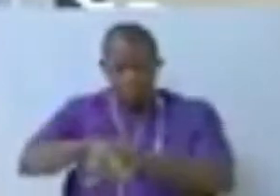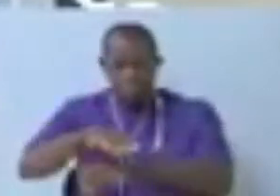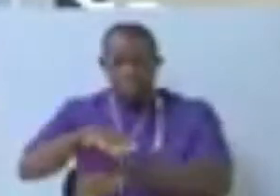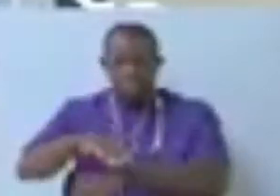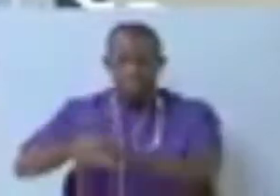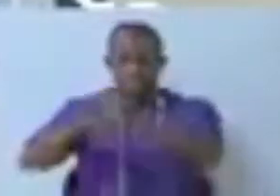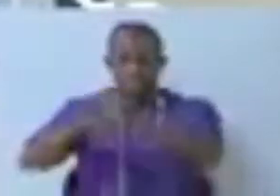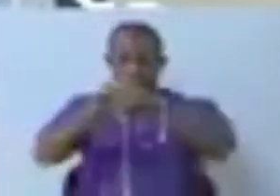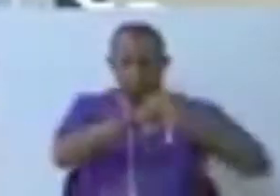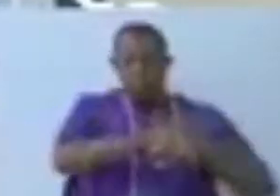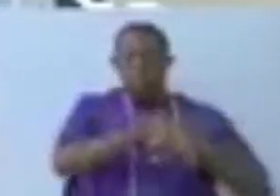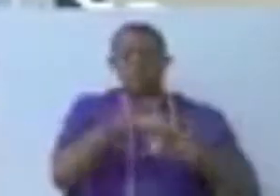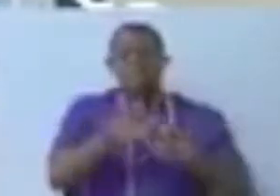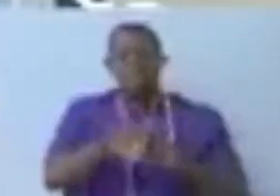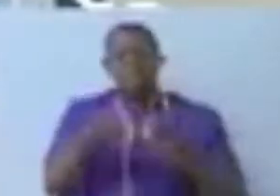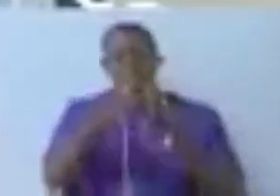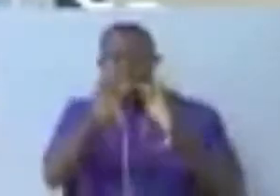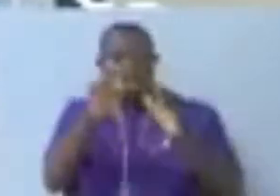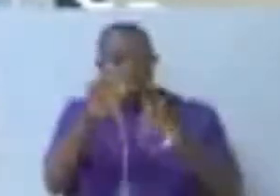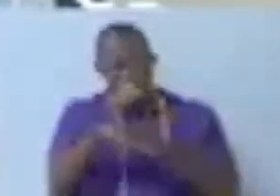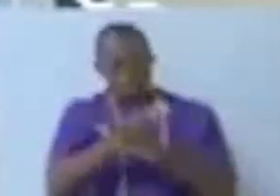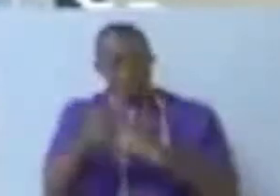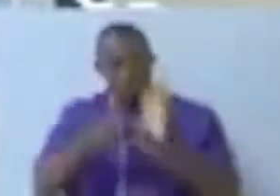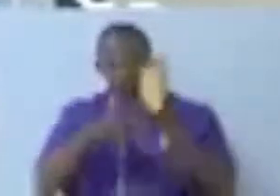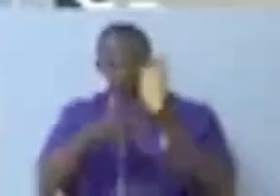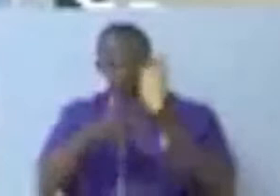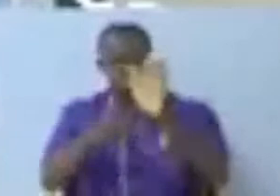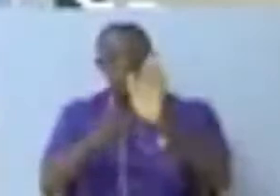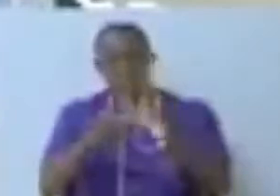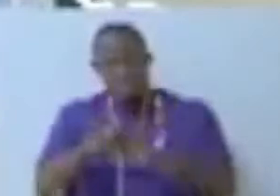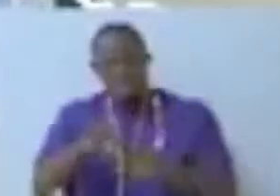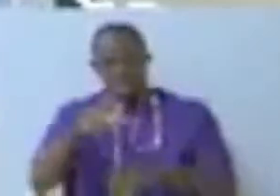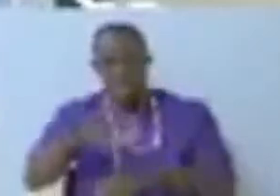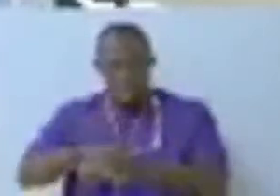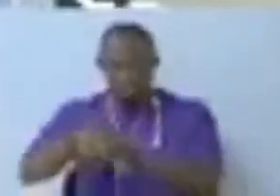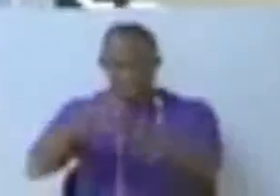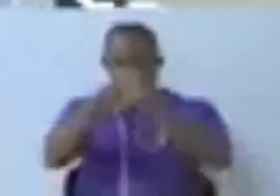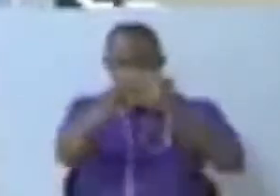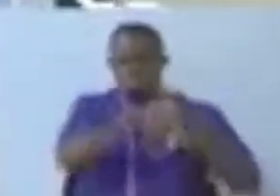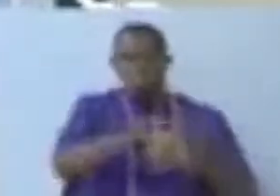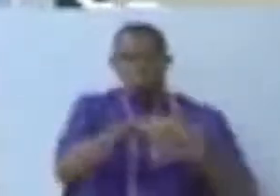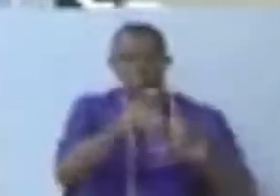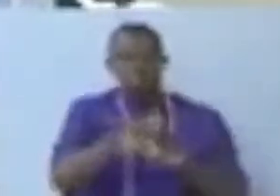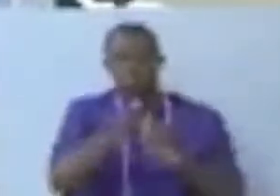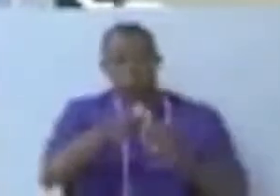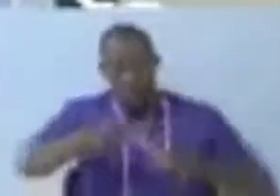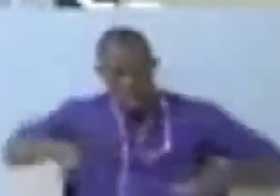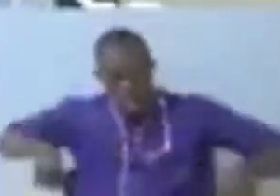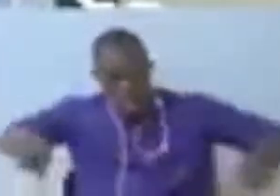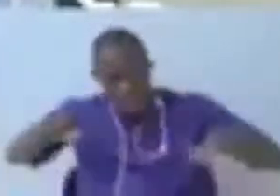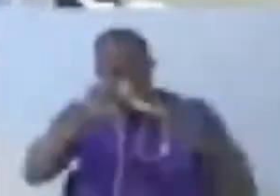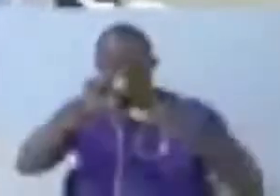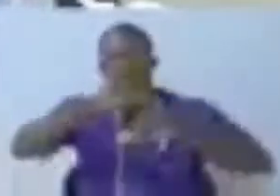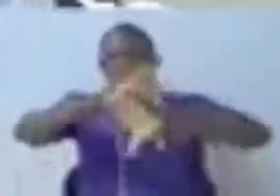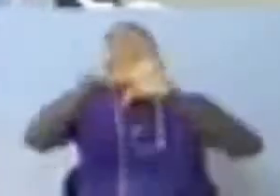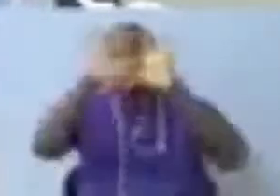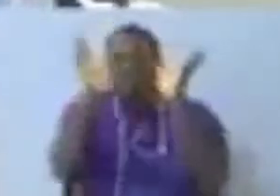like this at the hand, and they went around all the dead bodies.